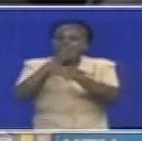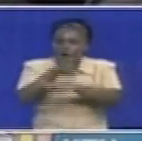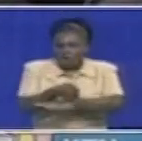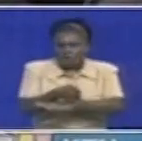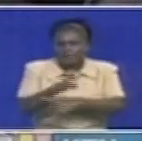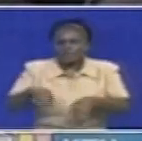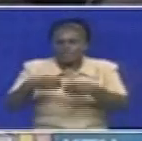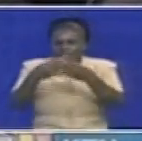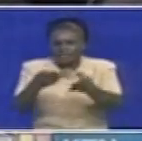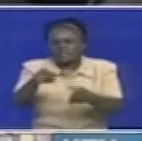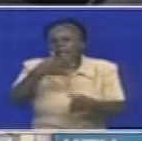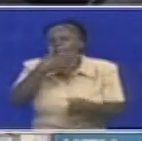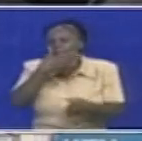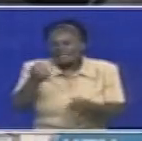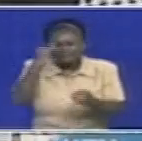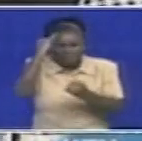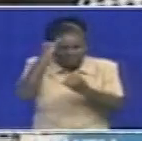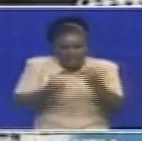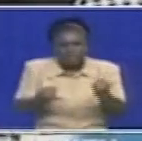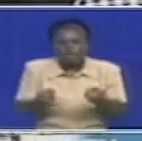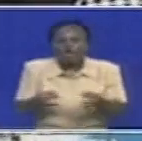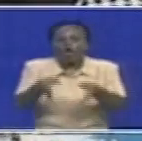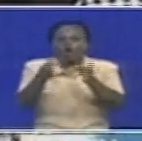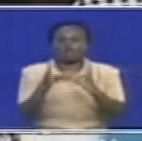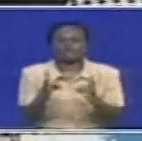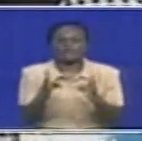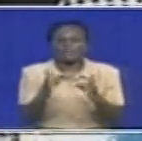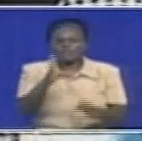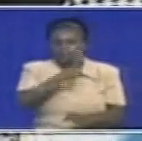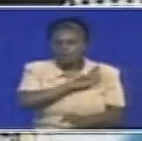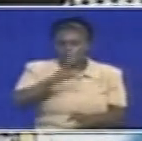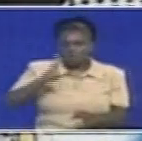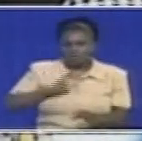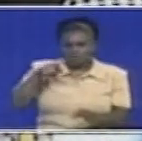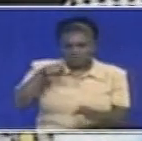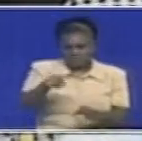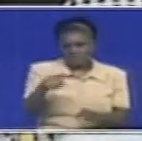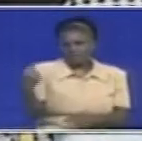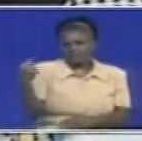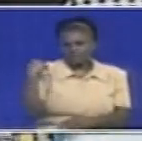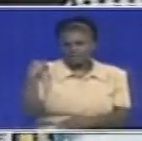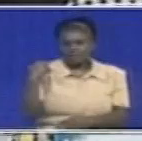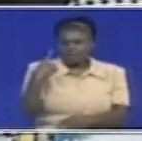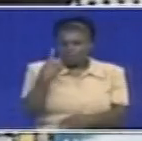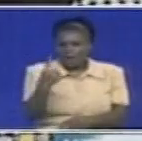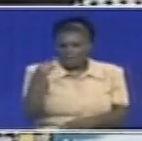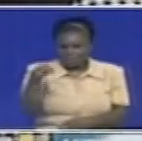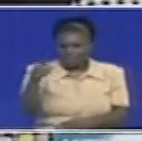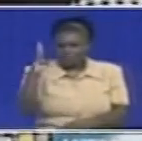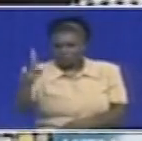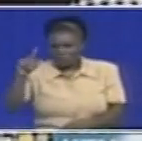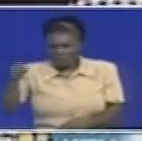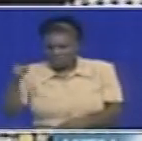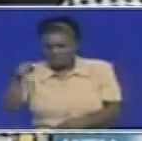given as its best and final offer. The board finds and notes that the inclusion of the figure of 1.4 billion shillings